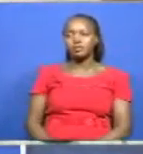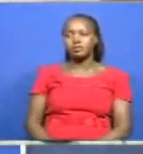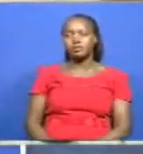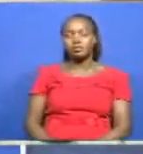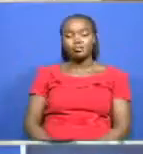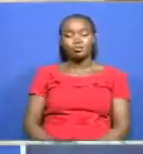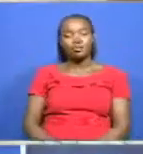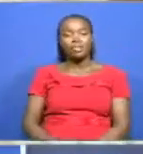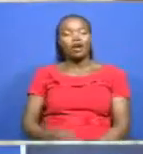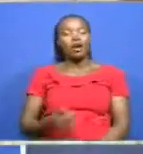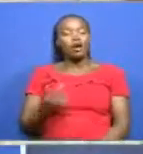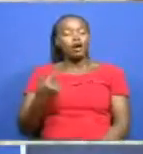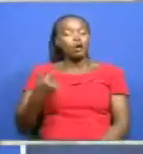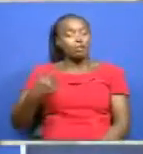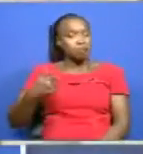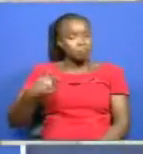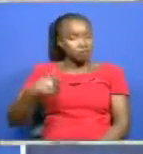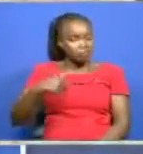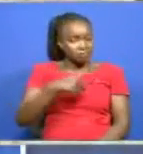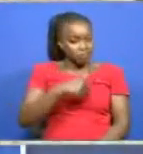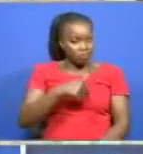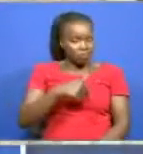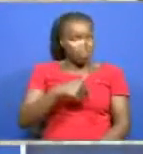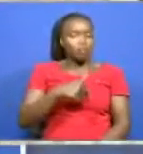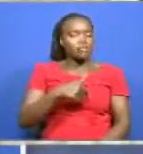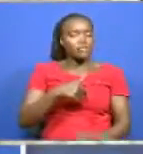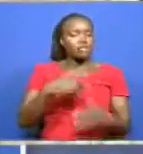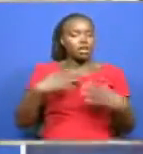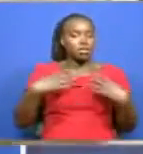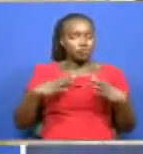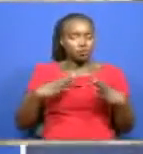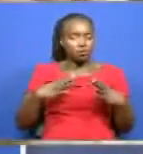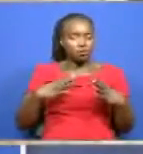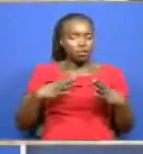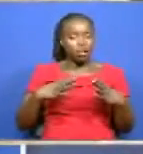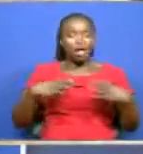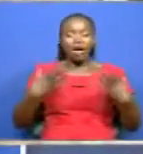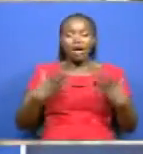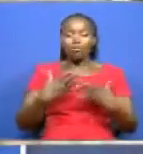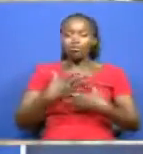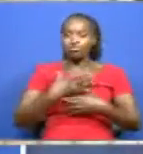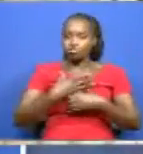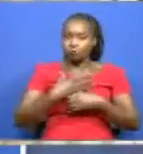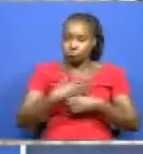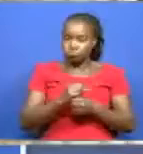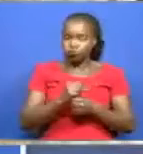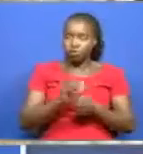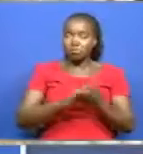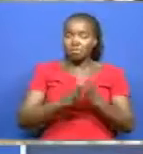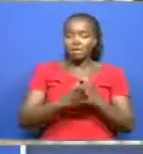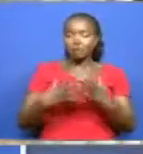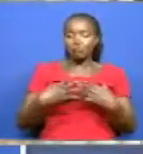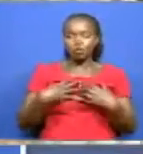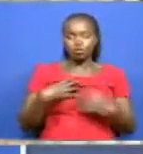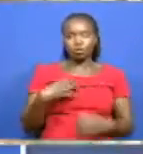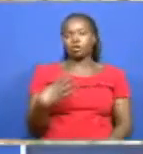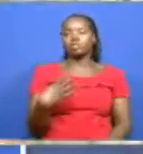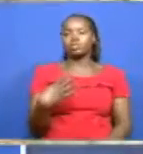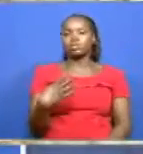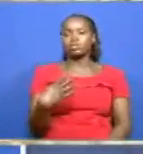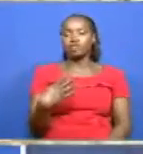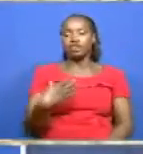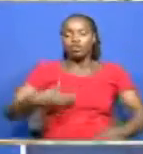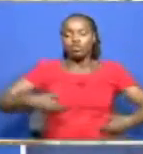Ili watu wetu waweze kupata njia ya kutengeneza mali, watajirike,